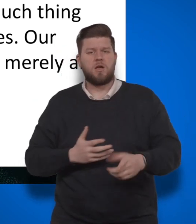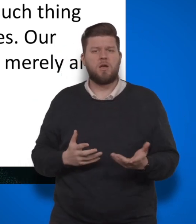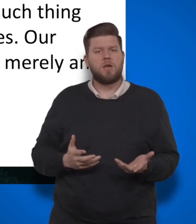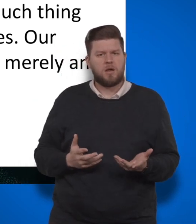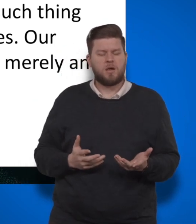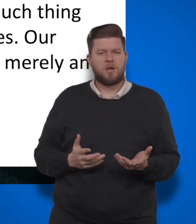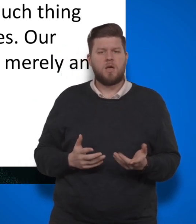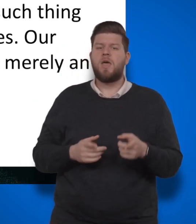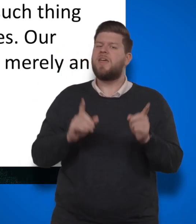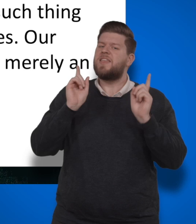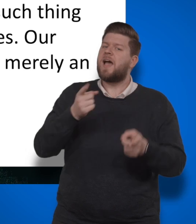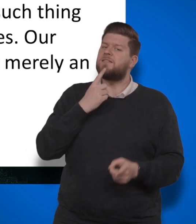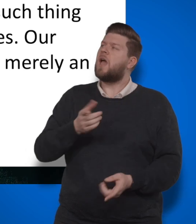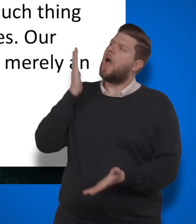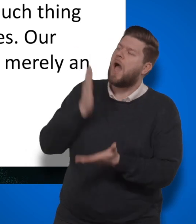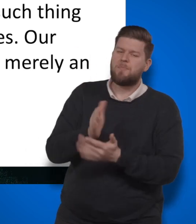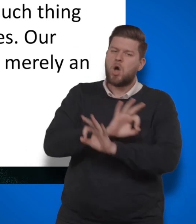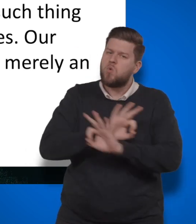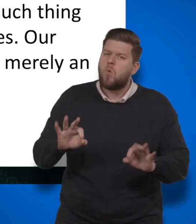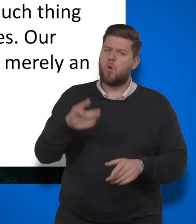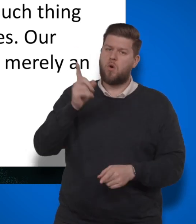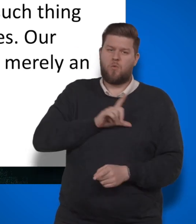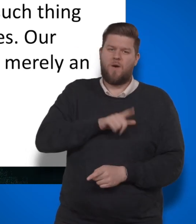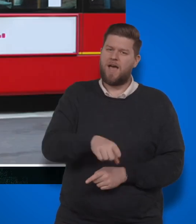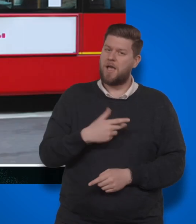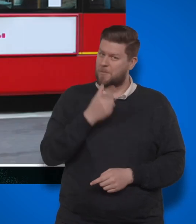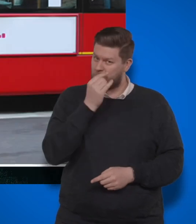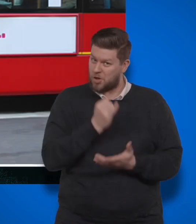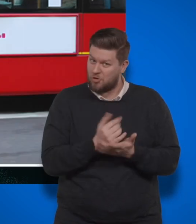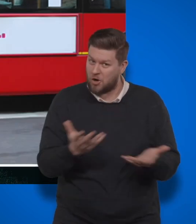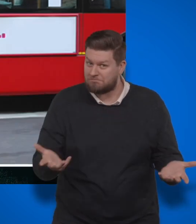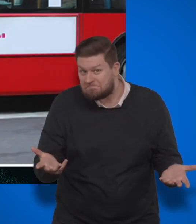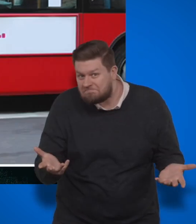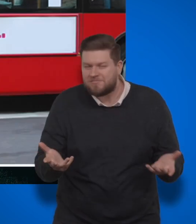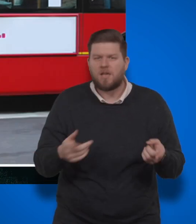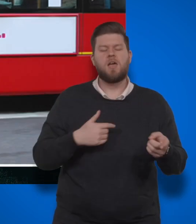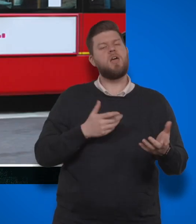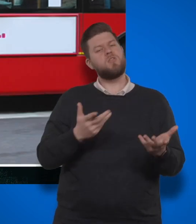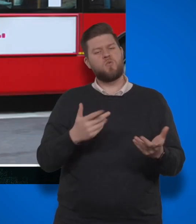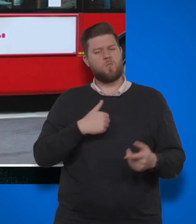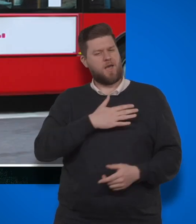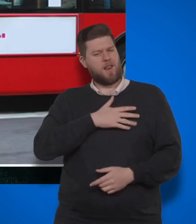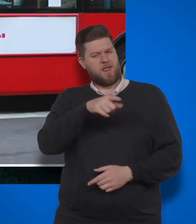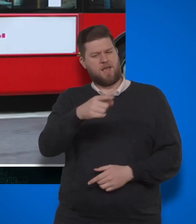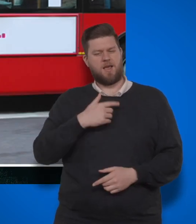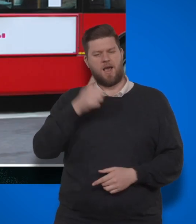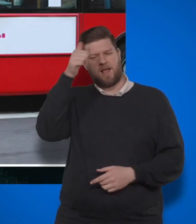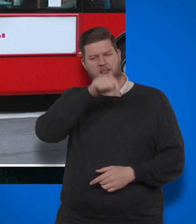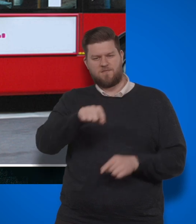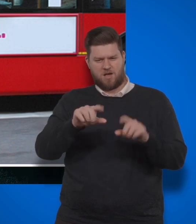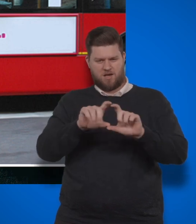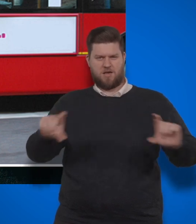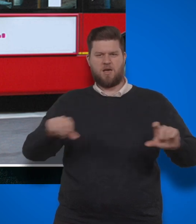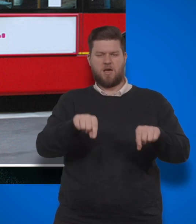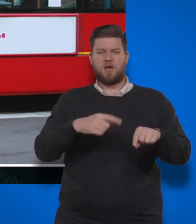it might not be accurate. Well, I like this clever twist, which says, there's probably no free